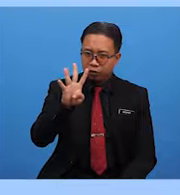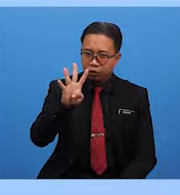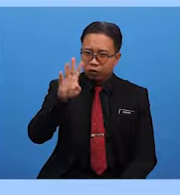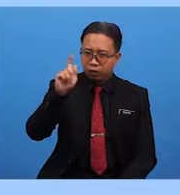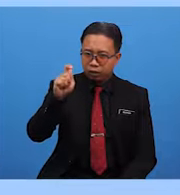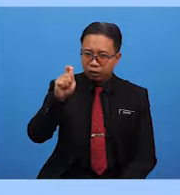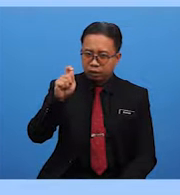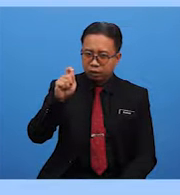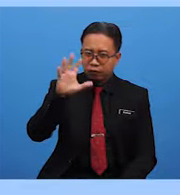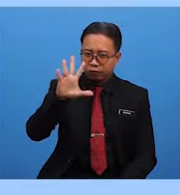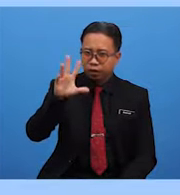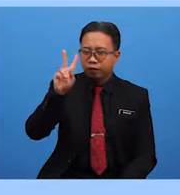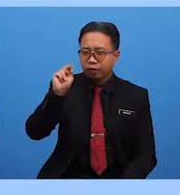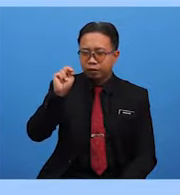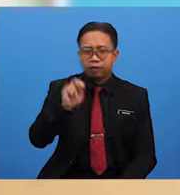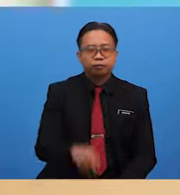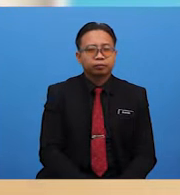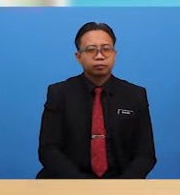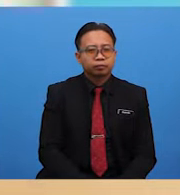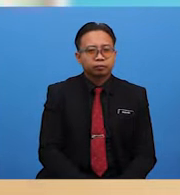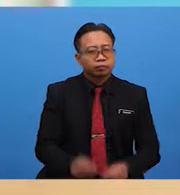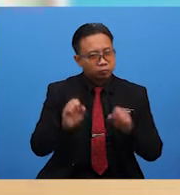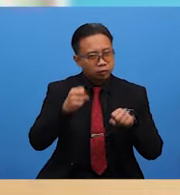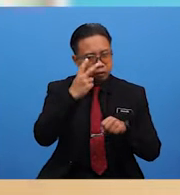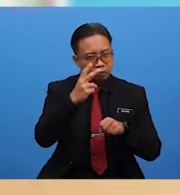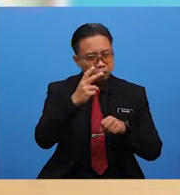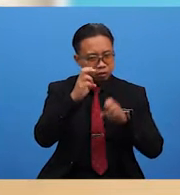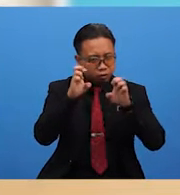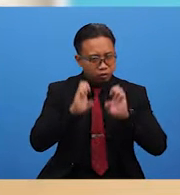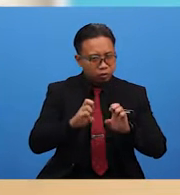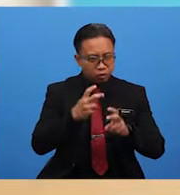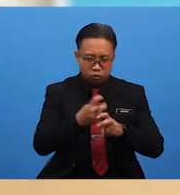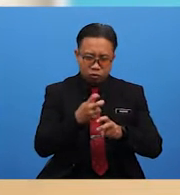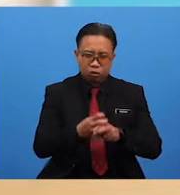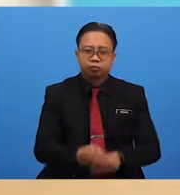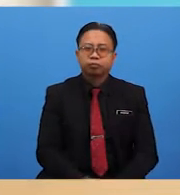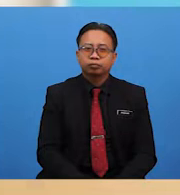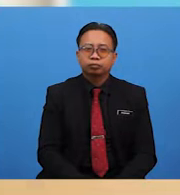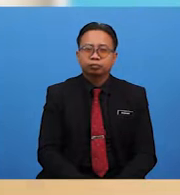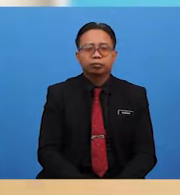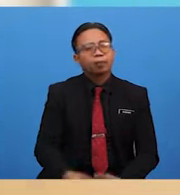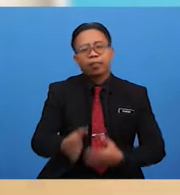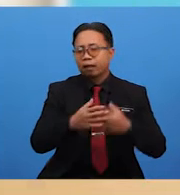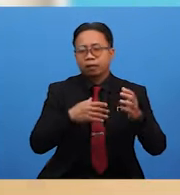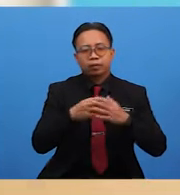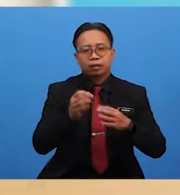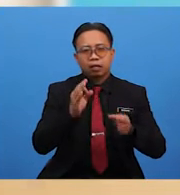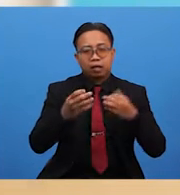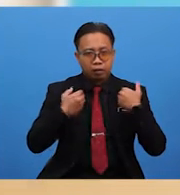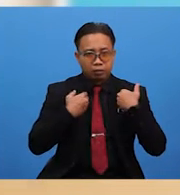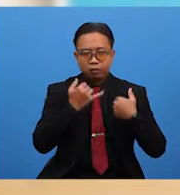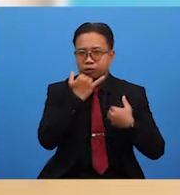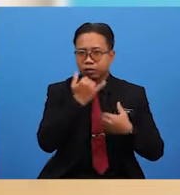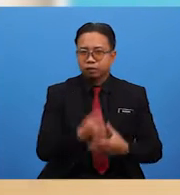5. N. Did you find the exercise difficult? never mind if you make some